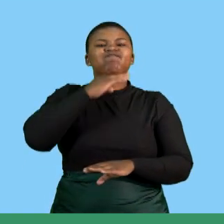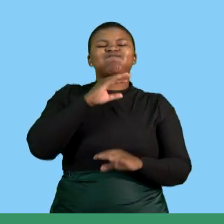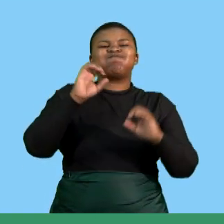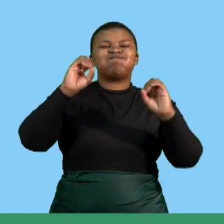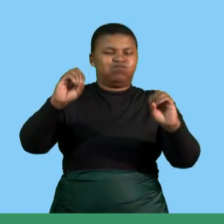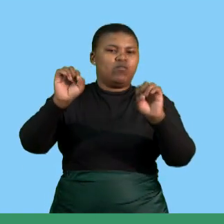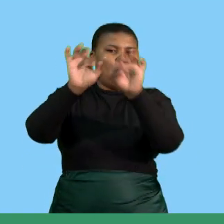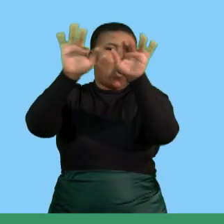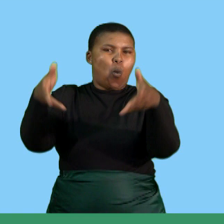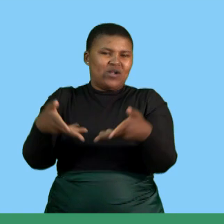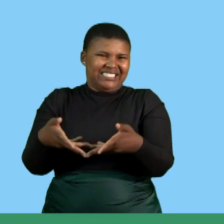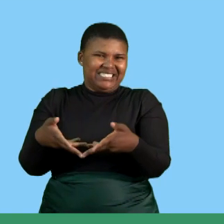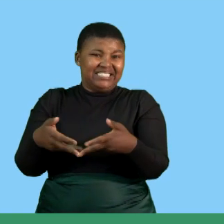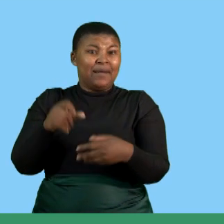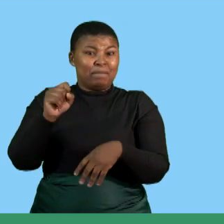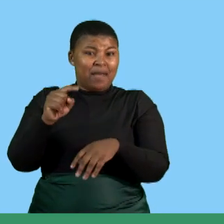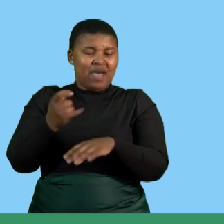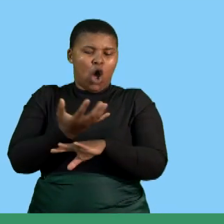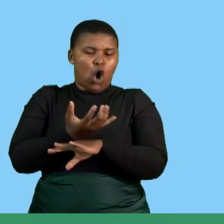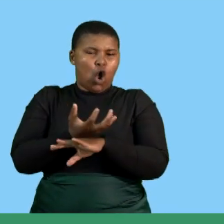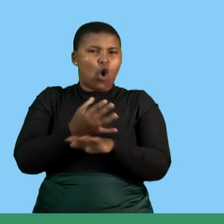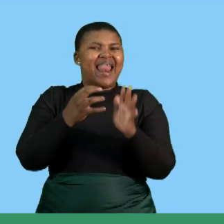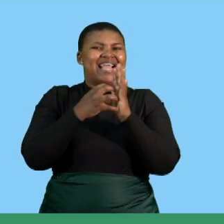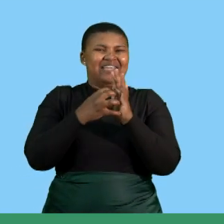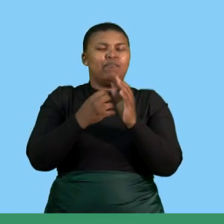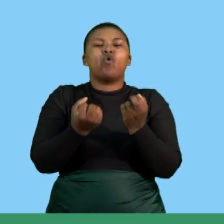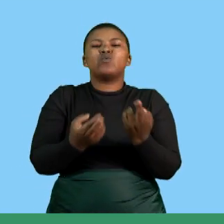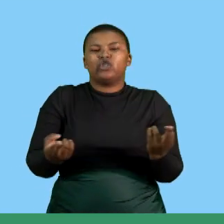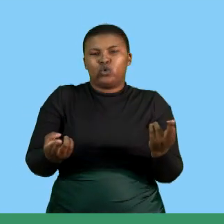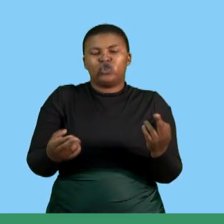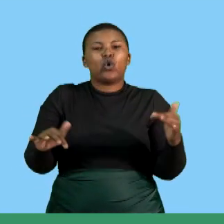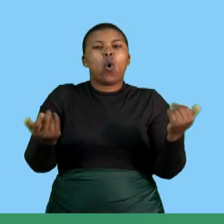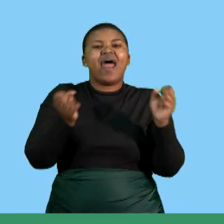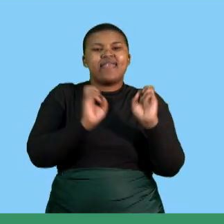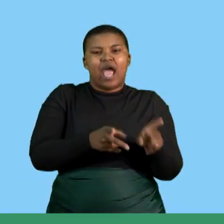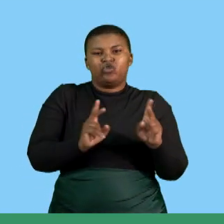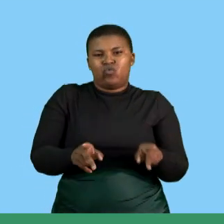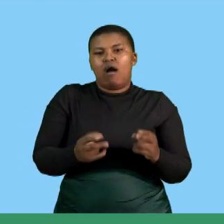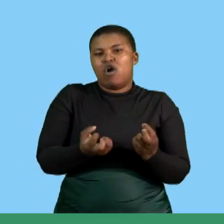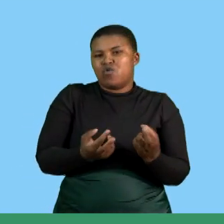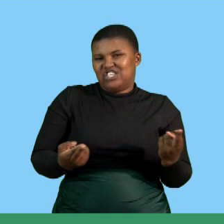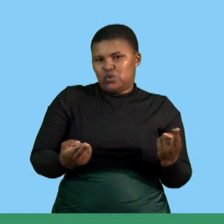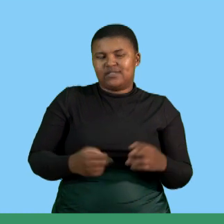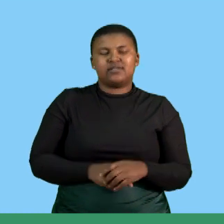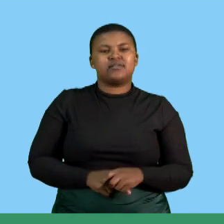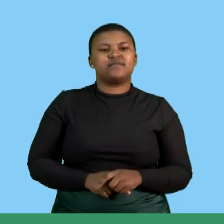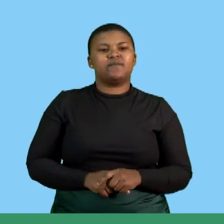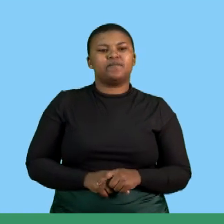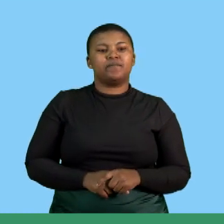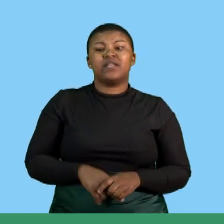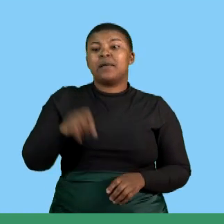the world. So the coal here is an example of resources or natural